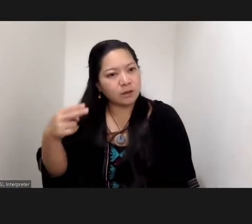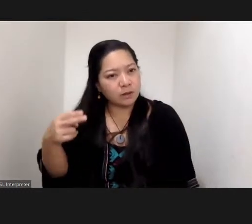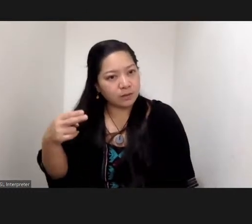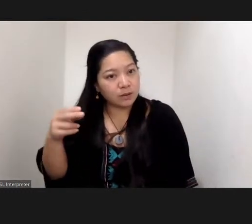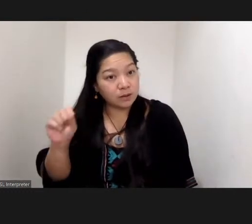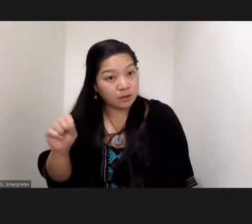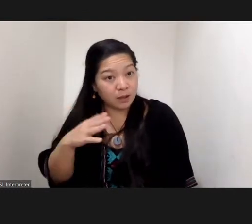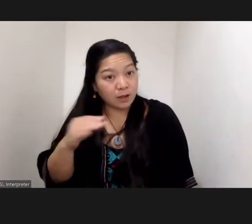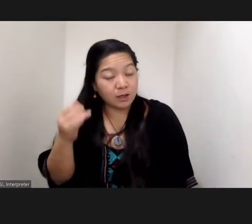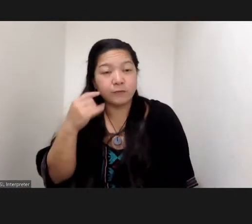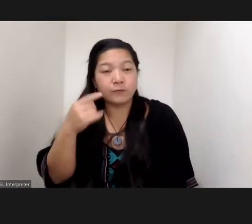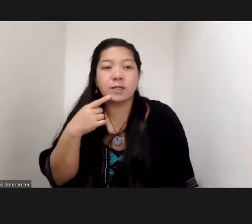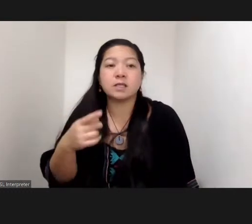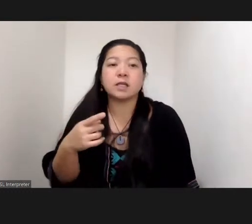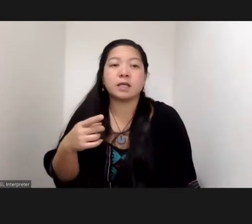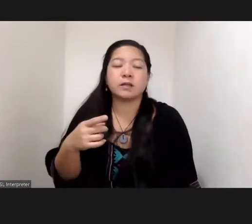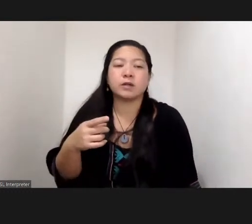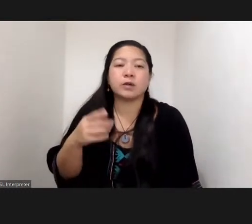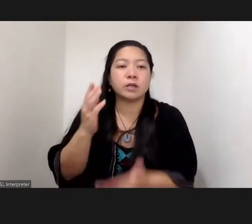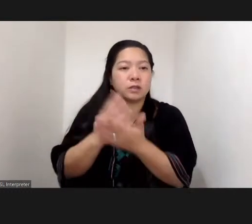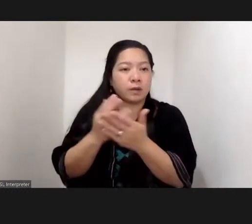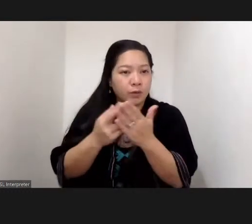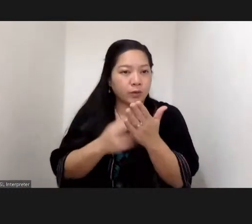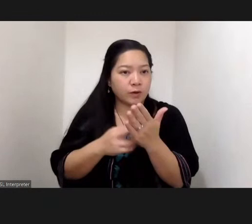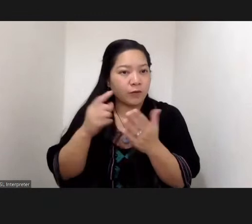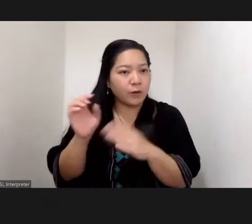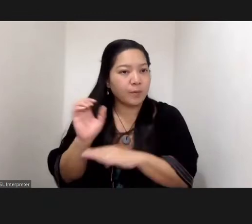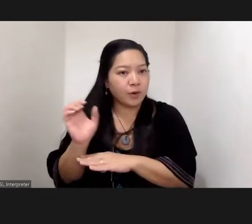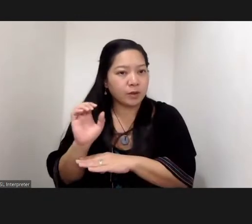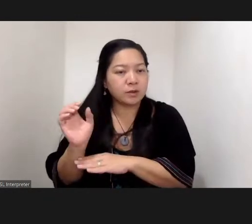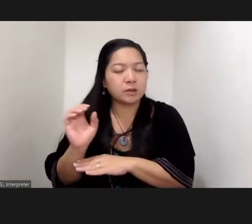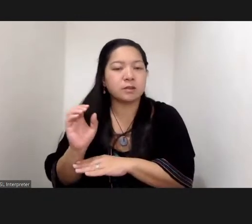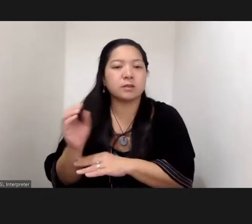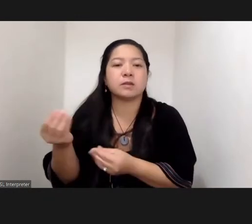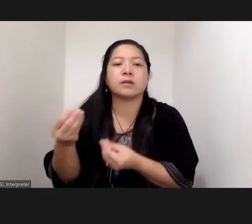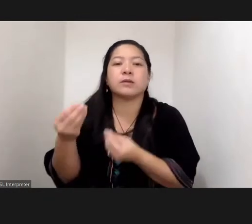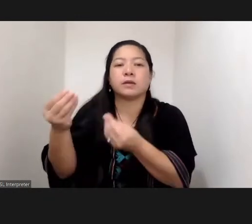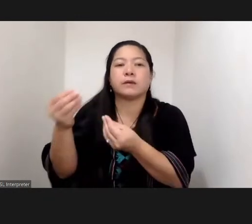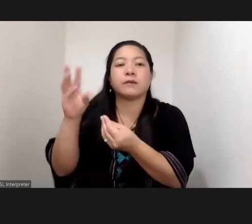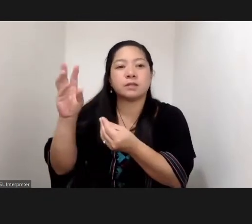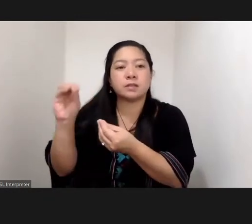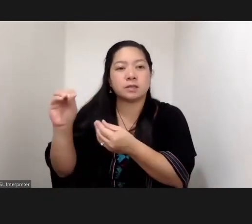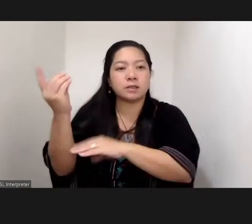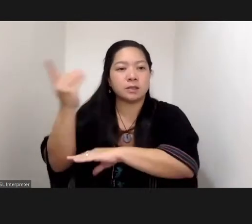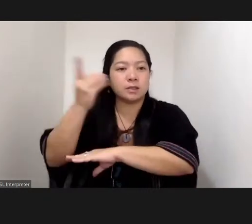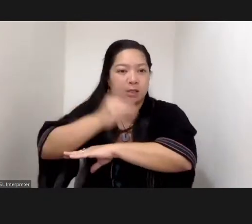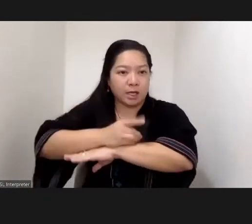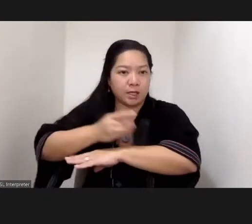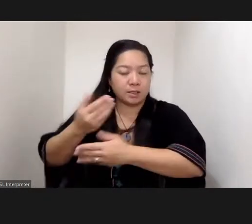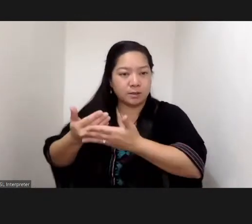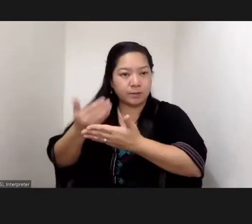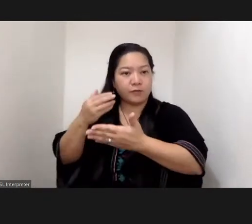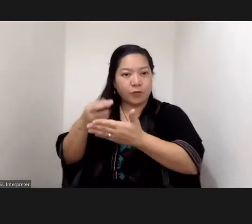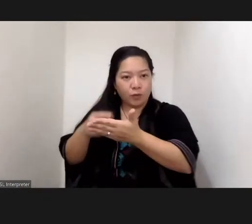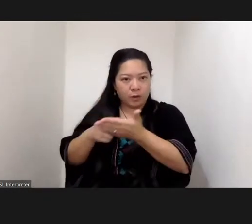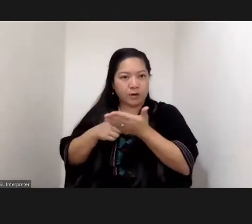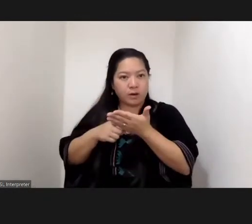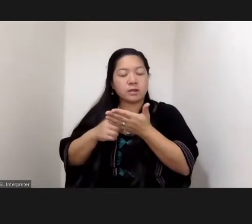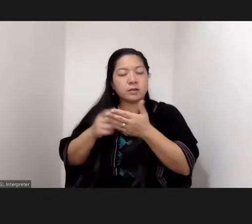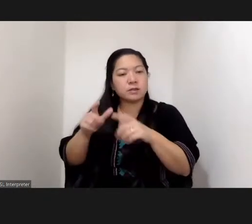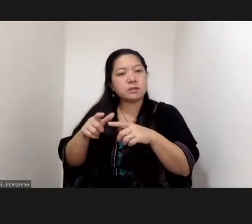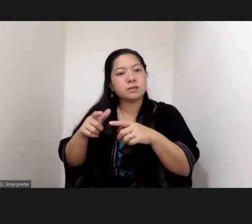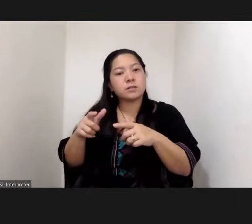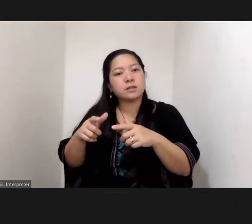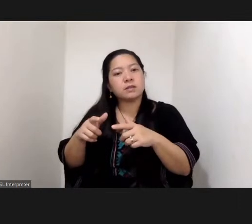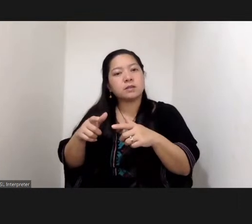lift the emergency, they will give 60 days notice to lift the emergency. Why